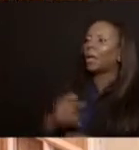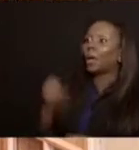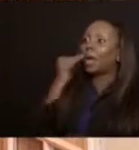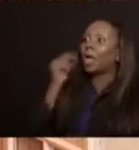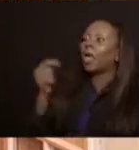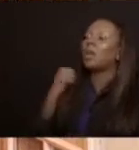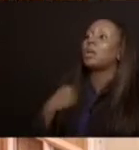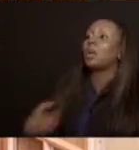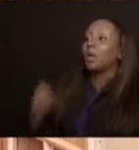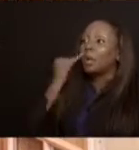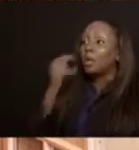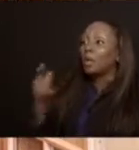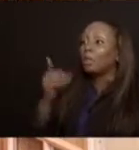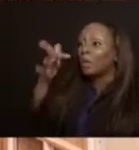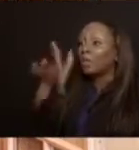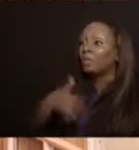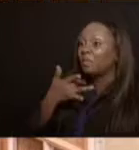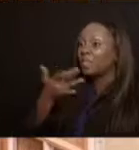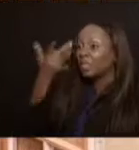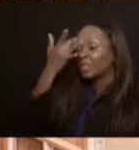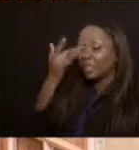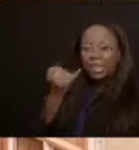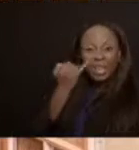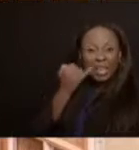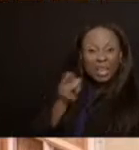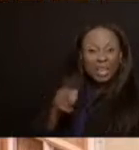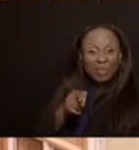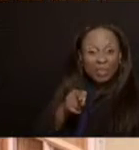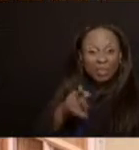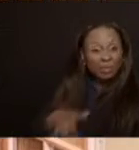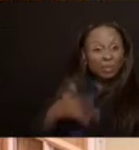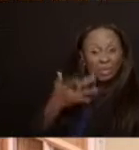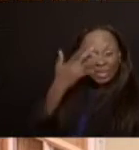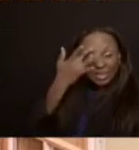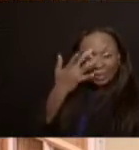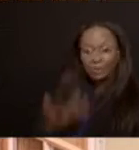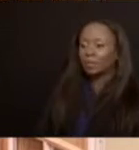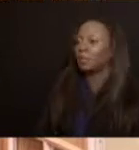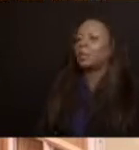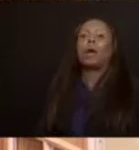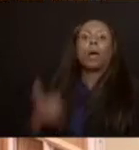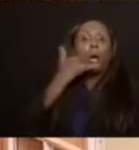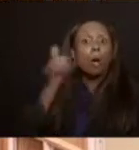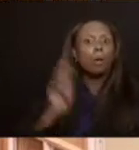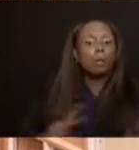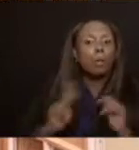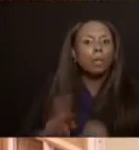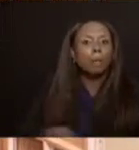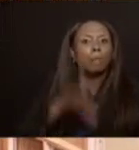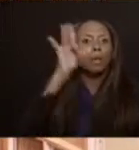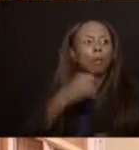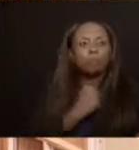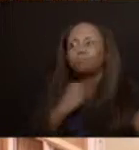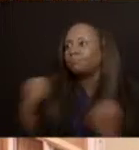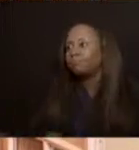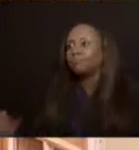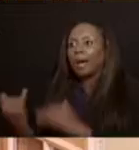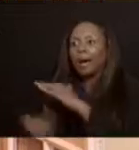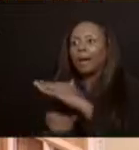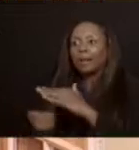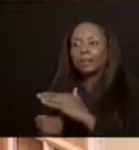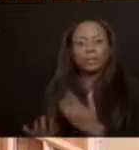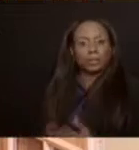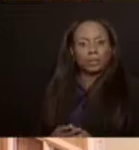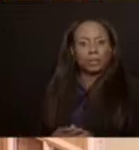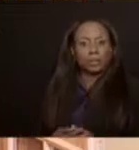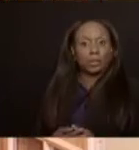well, call the people. When you call the people, the quicker the people get here and be able to take care of you, the quicker we can make sure that you get